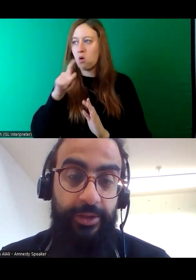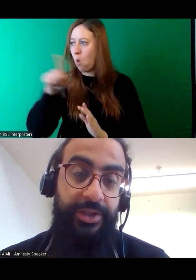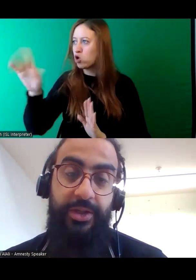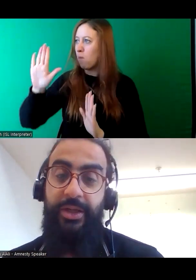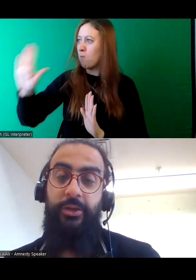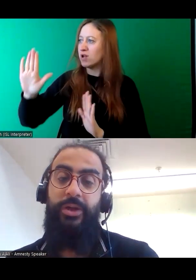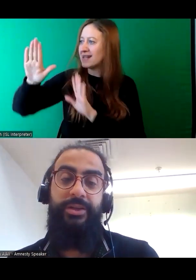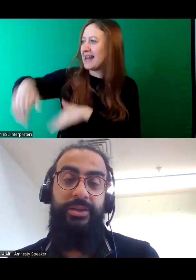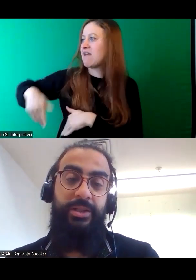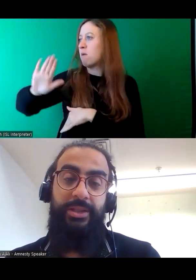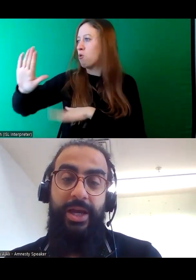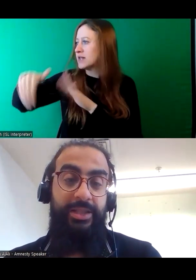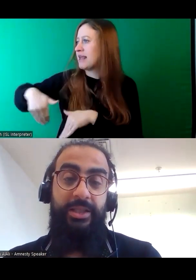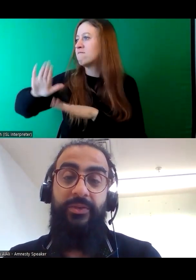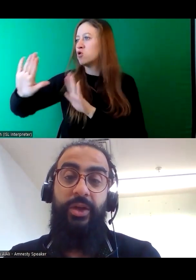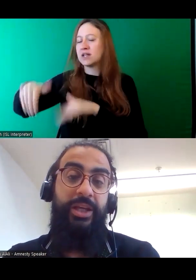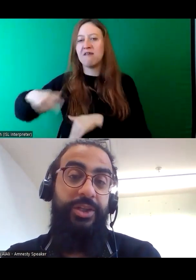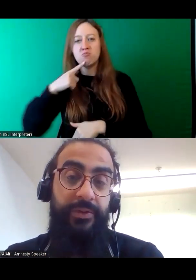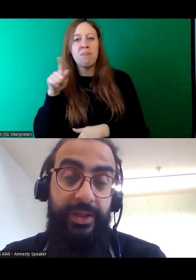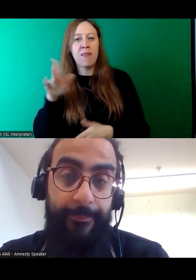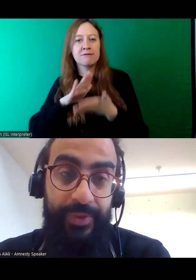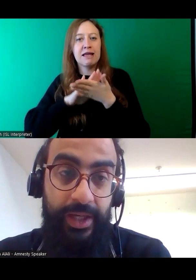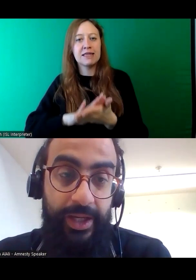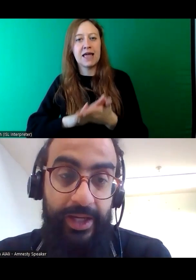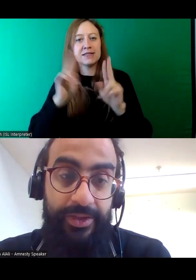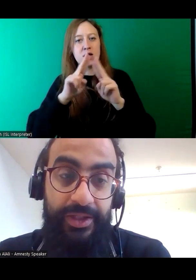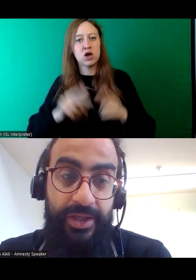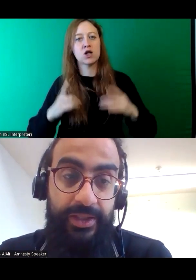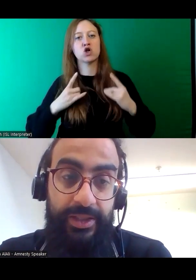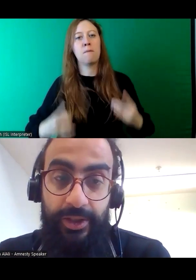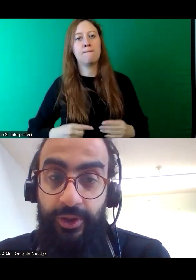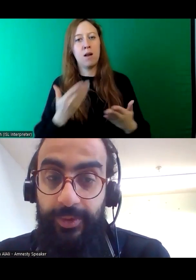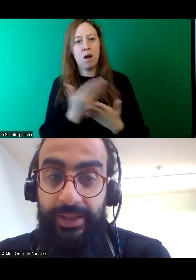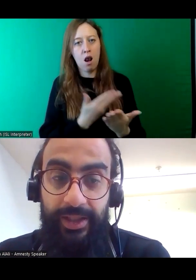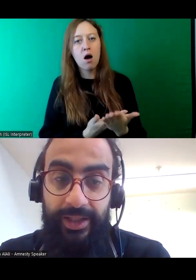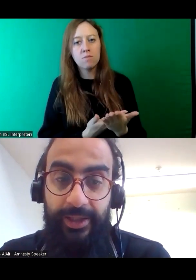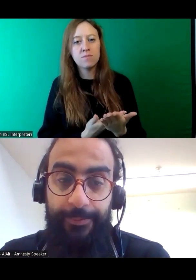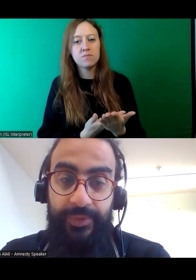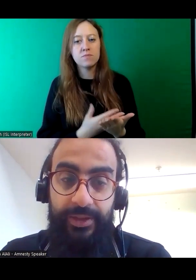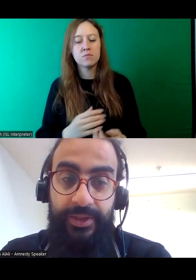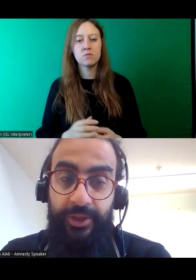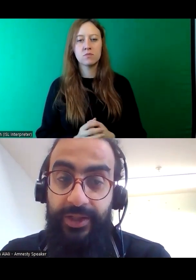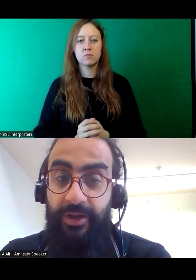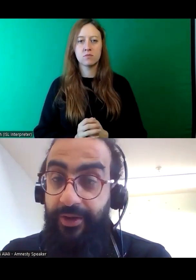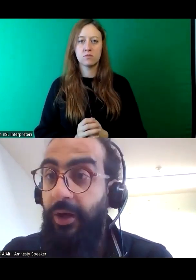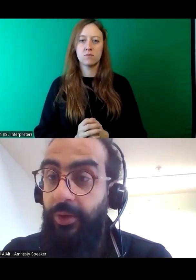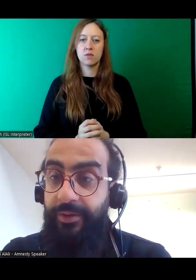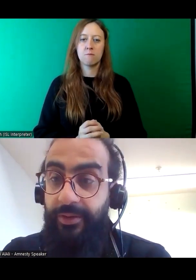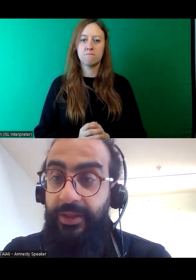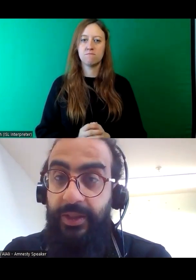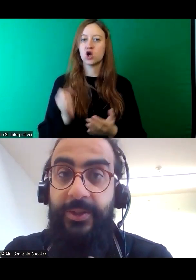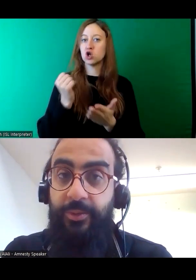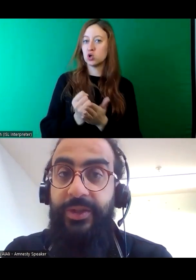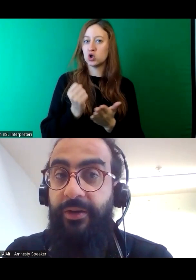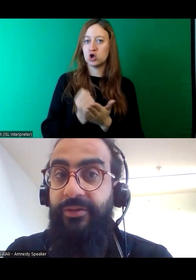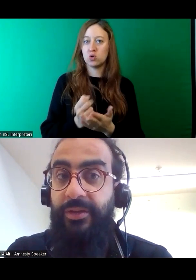international humanitarian law, and it's a violation of it. These things usually students are not aware.